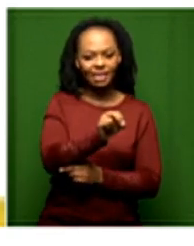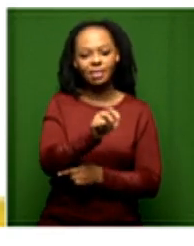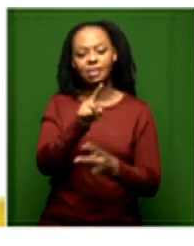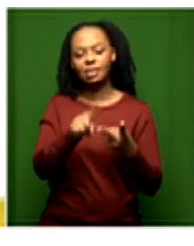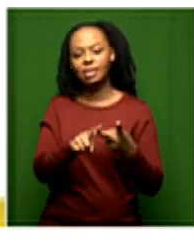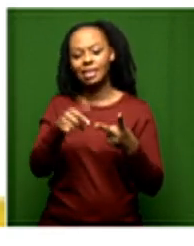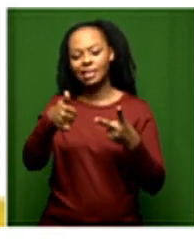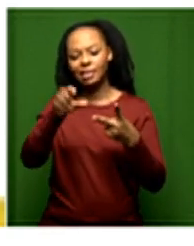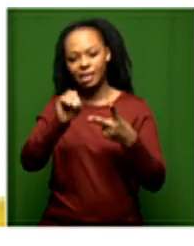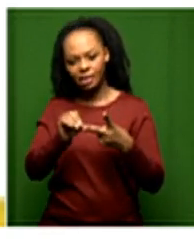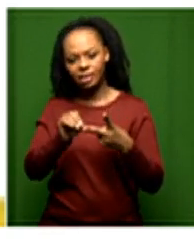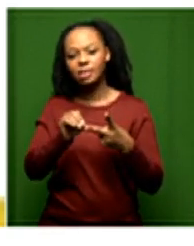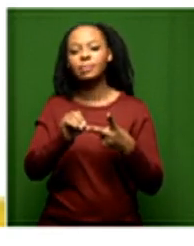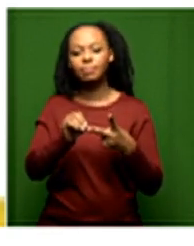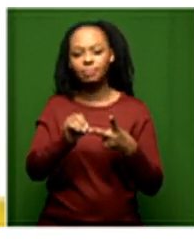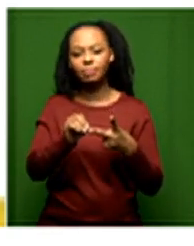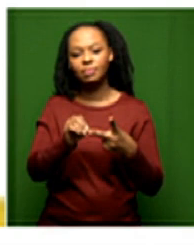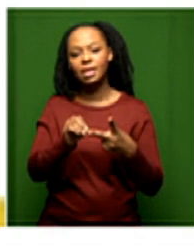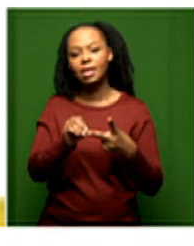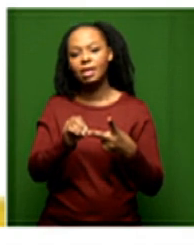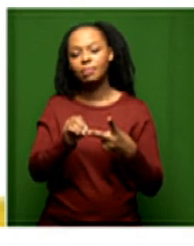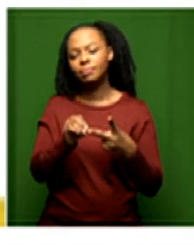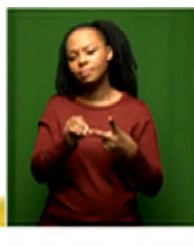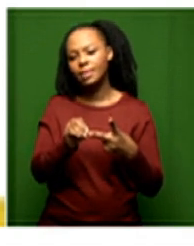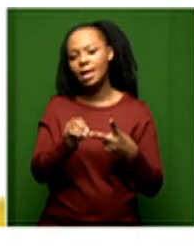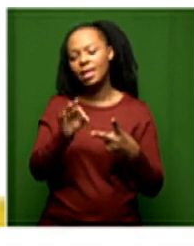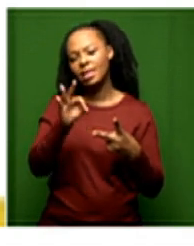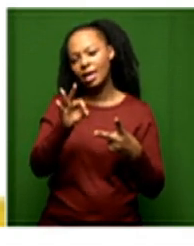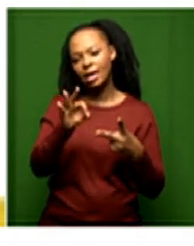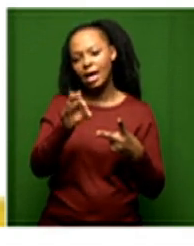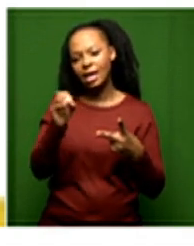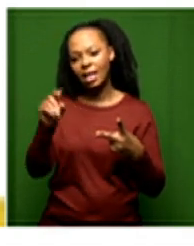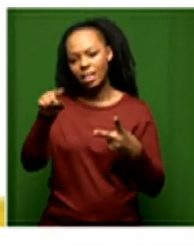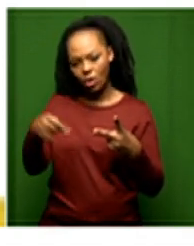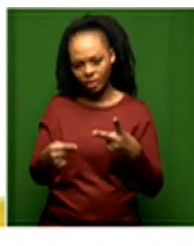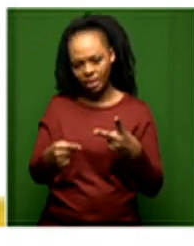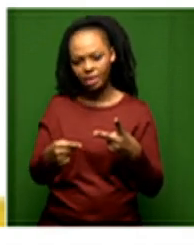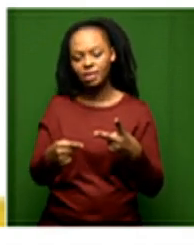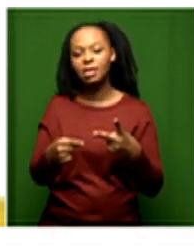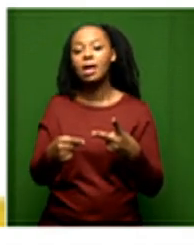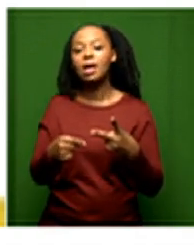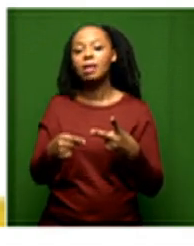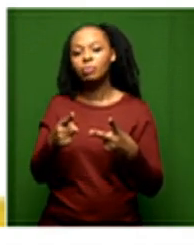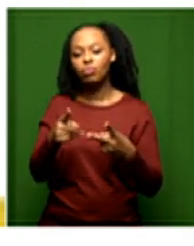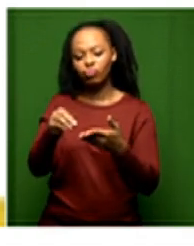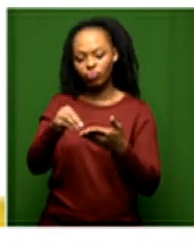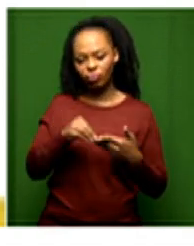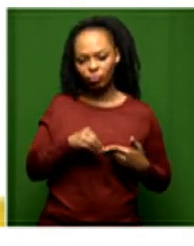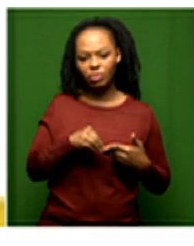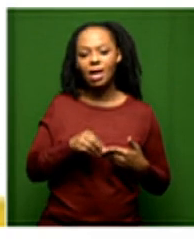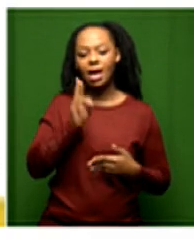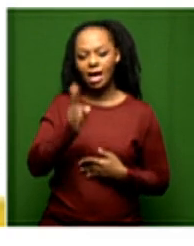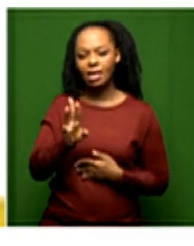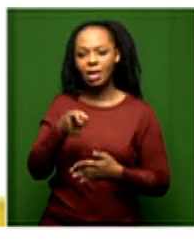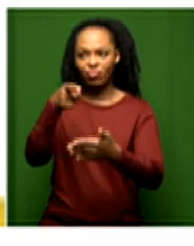60, about 300,000 of them. Then thereafter there'll be a purchase